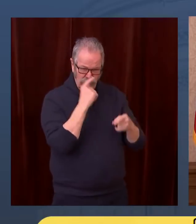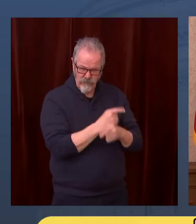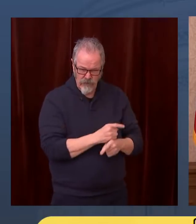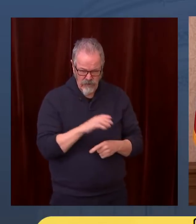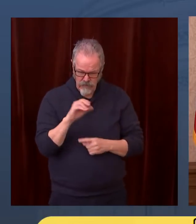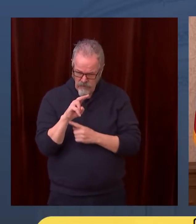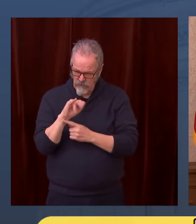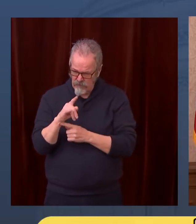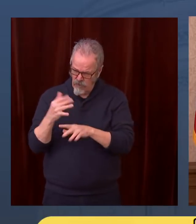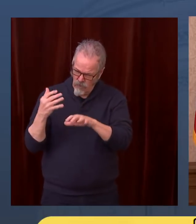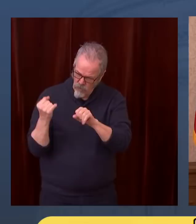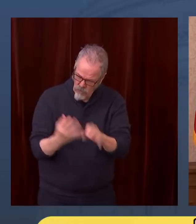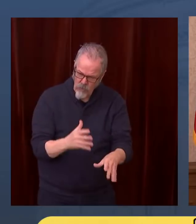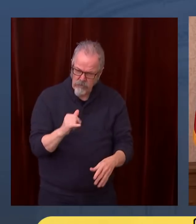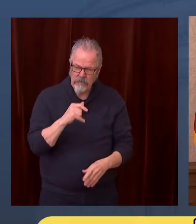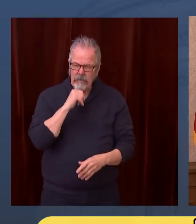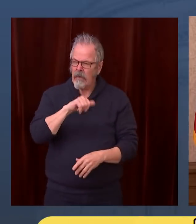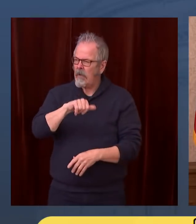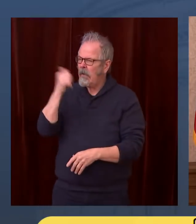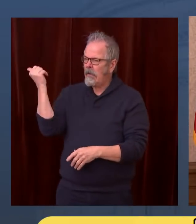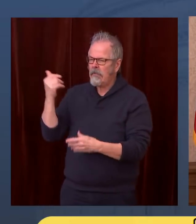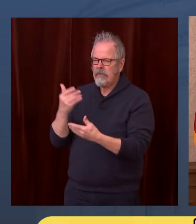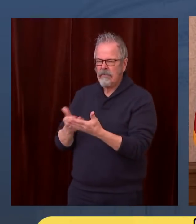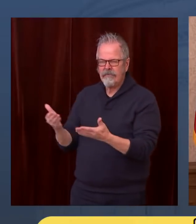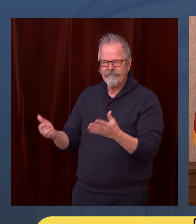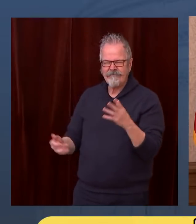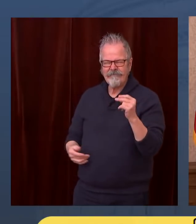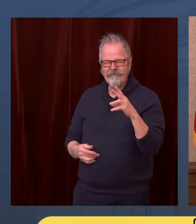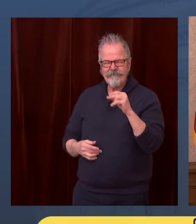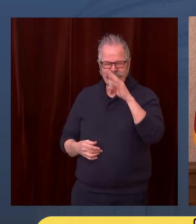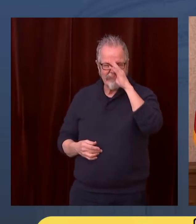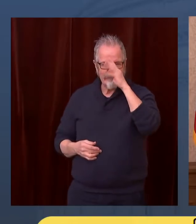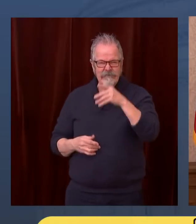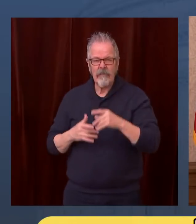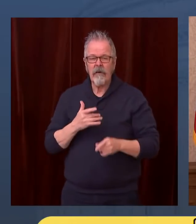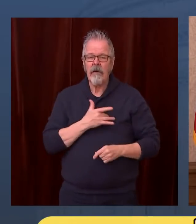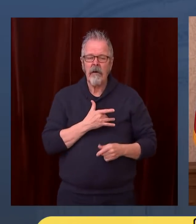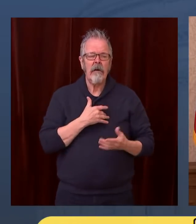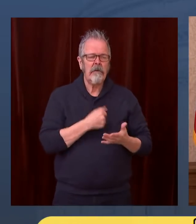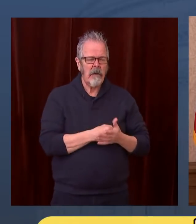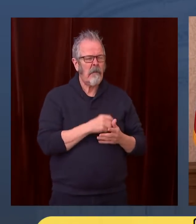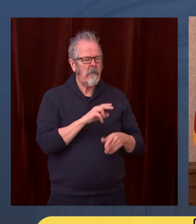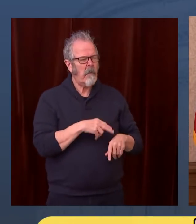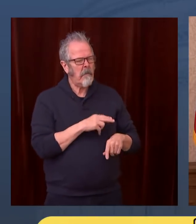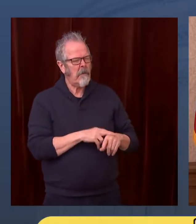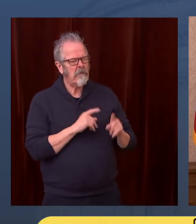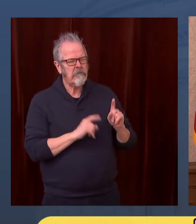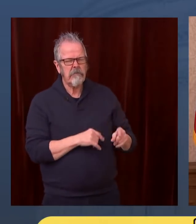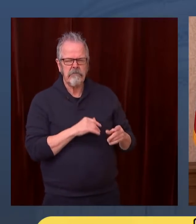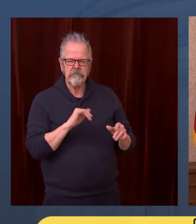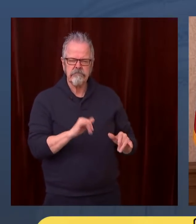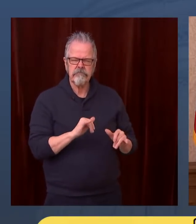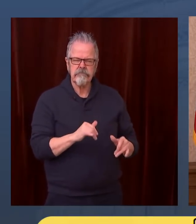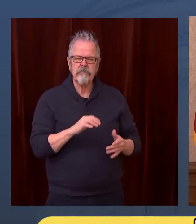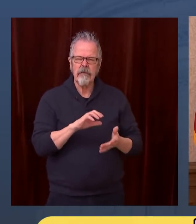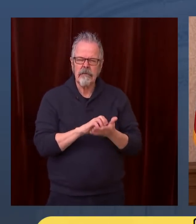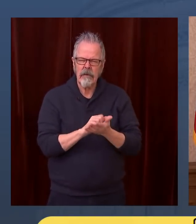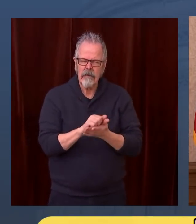nursing shortage. Yes, we have people having heart attacks, but we're not having more heart attacks than we did 3 years ago. We're